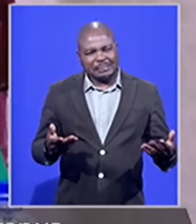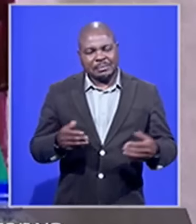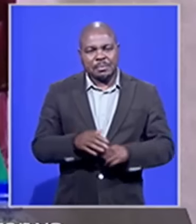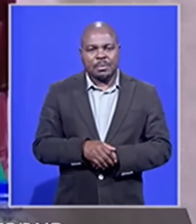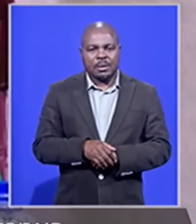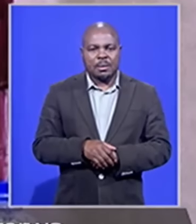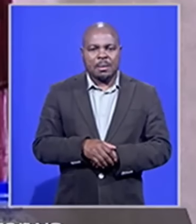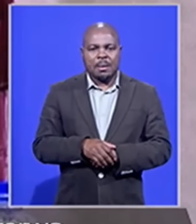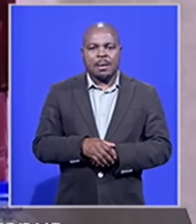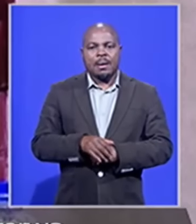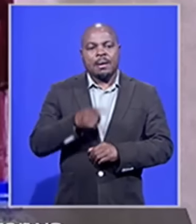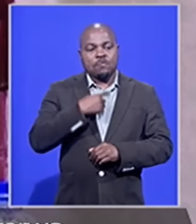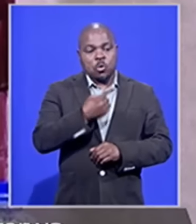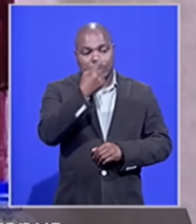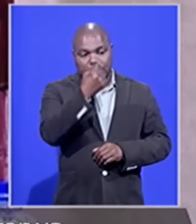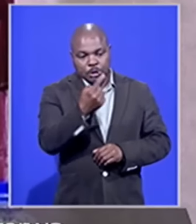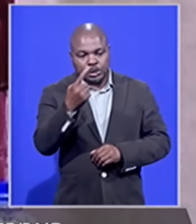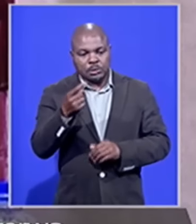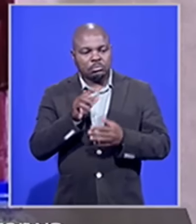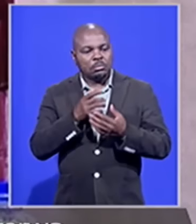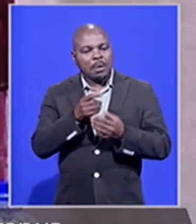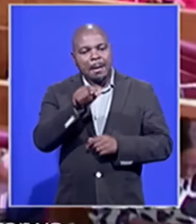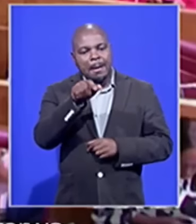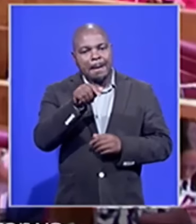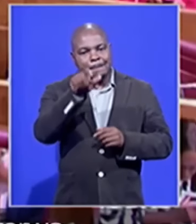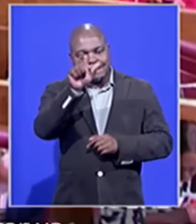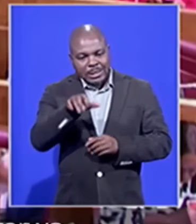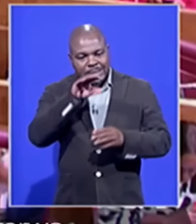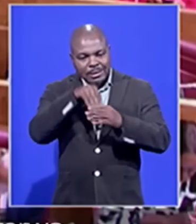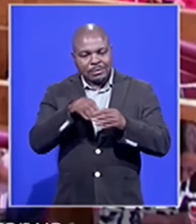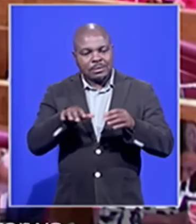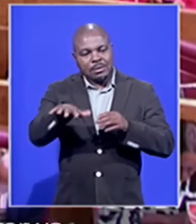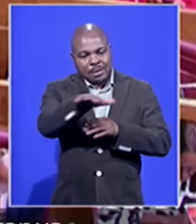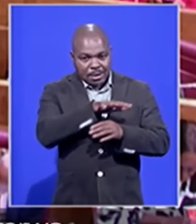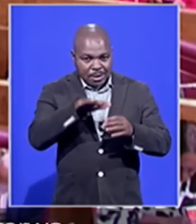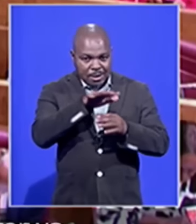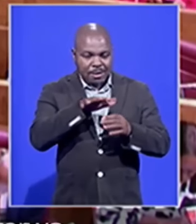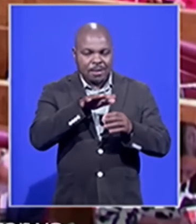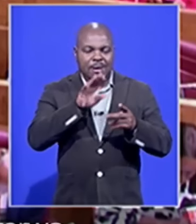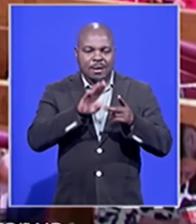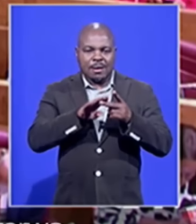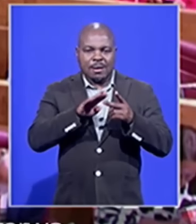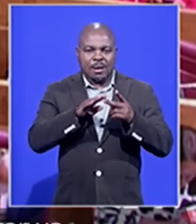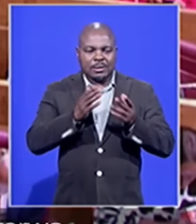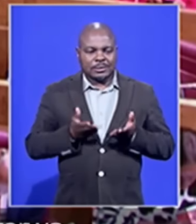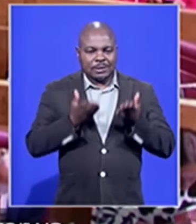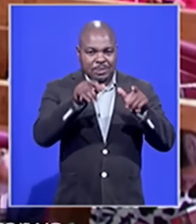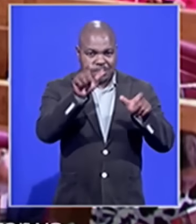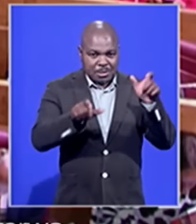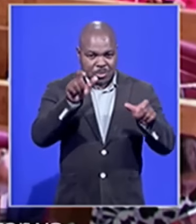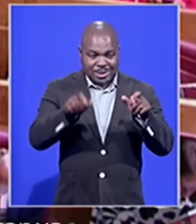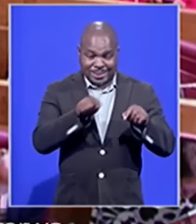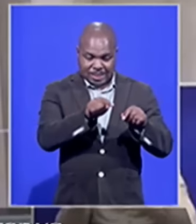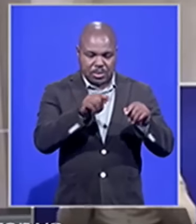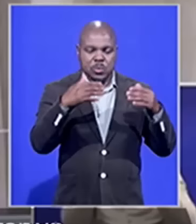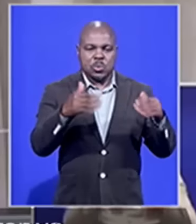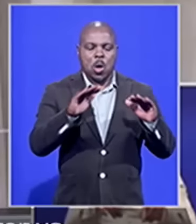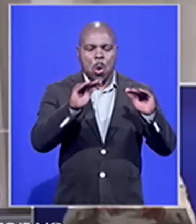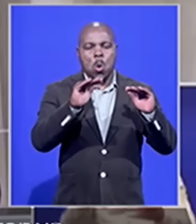per capita investment in infrastructure and service delivery, it is significantly lower